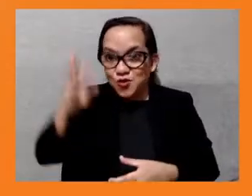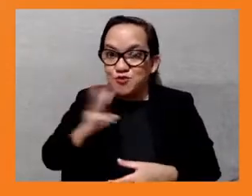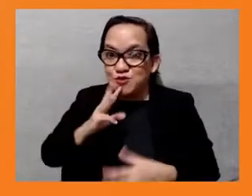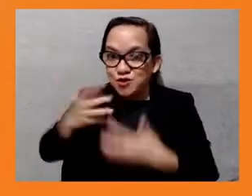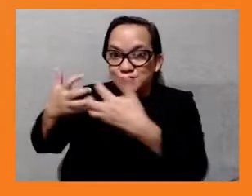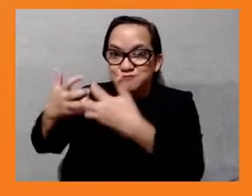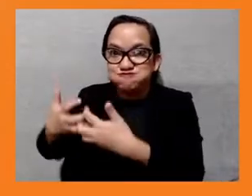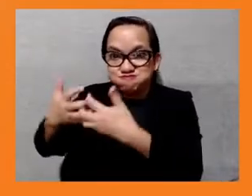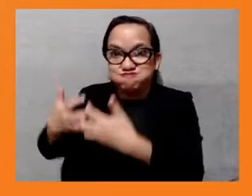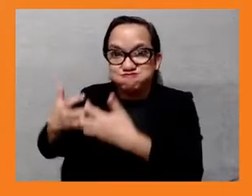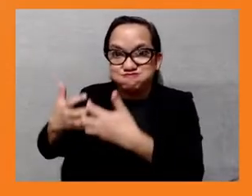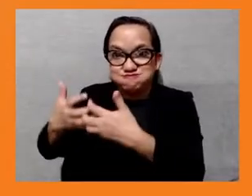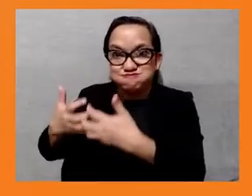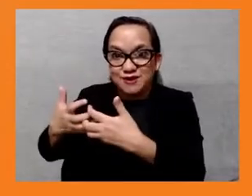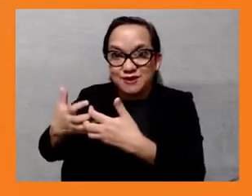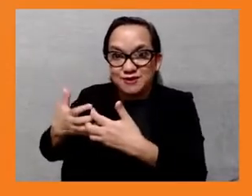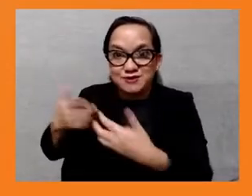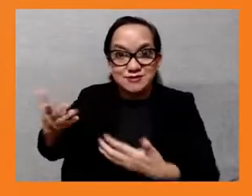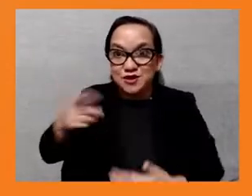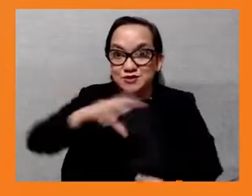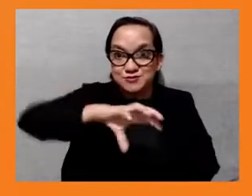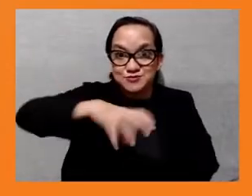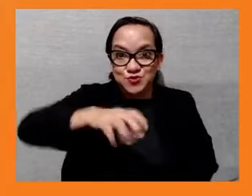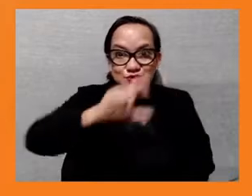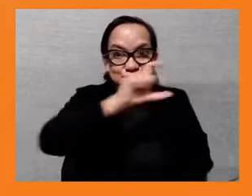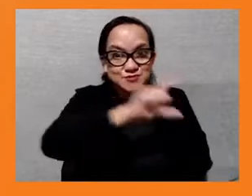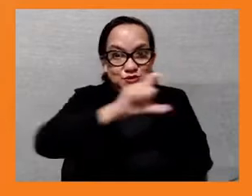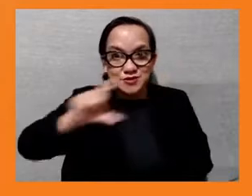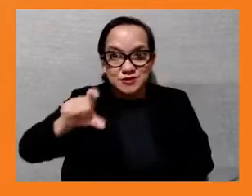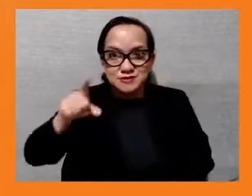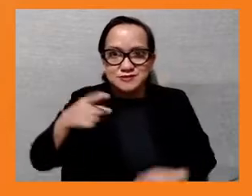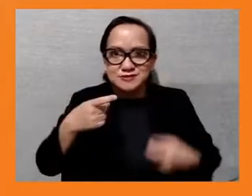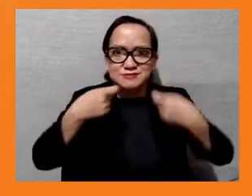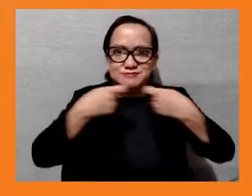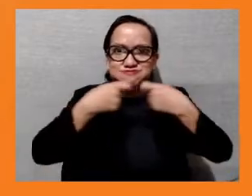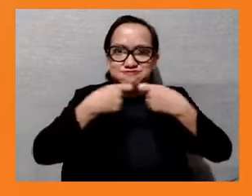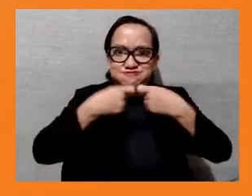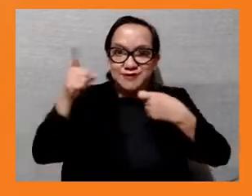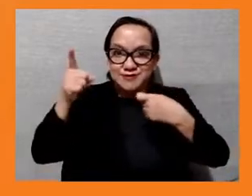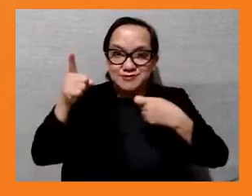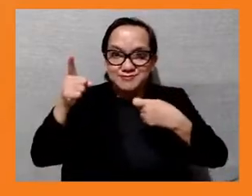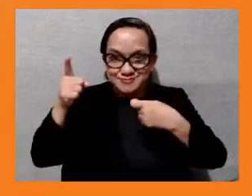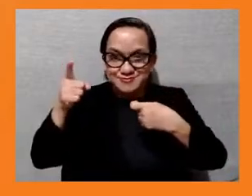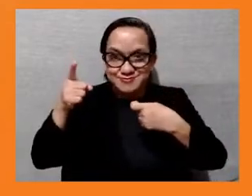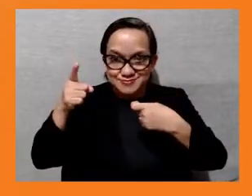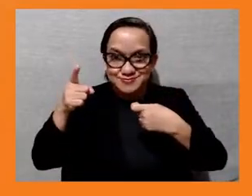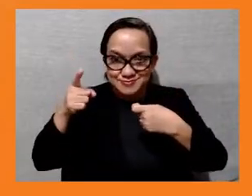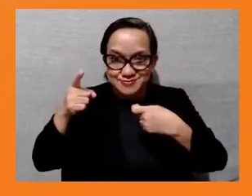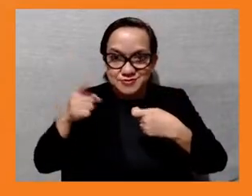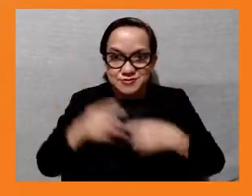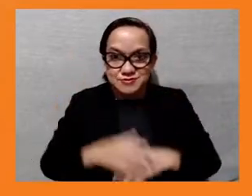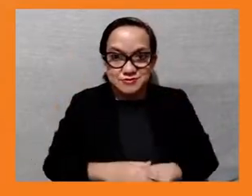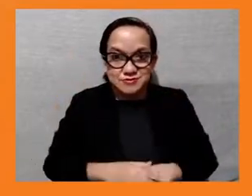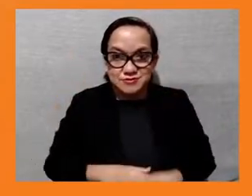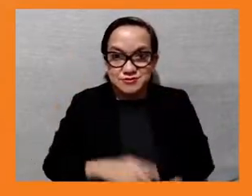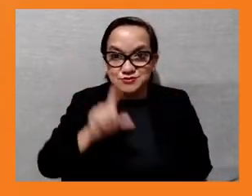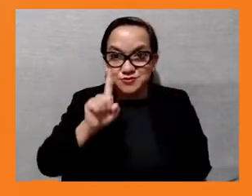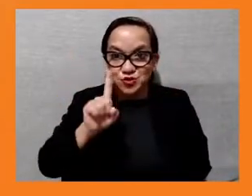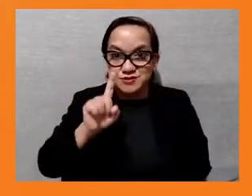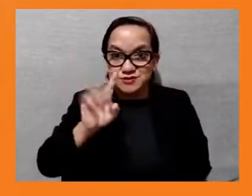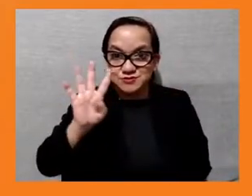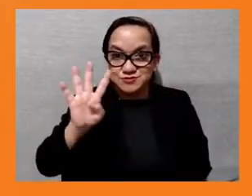rest periods, grievance procedure, and others. And by the way, there are around